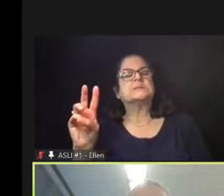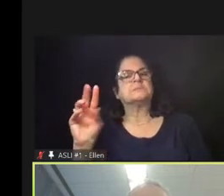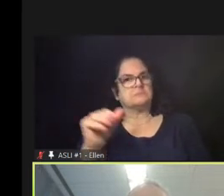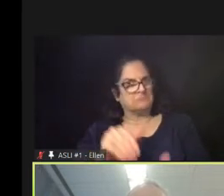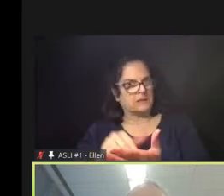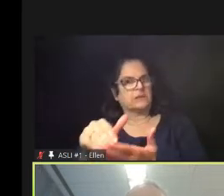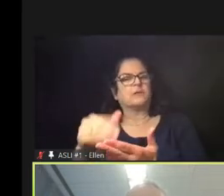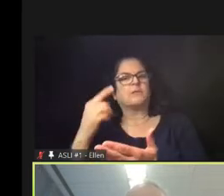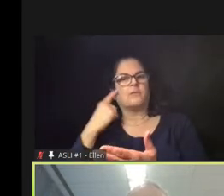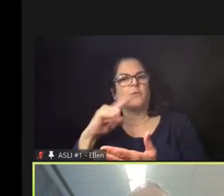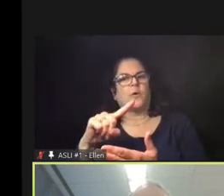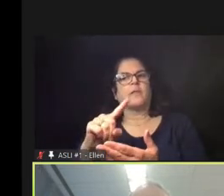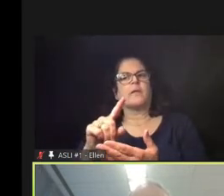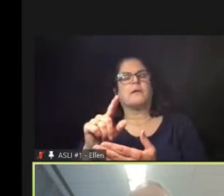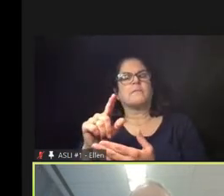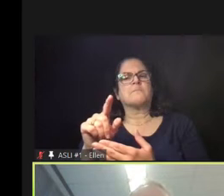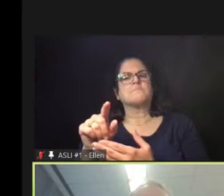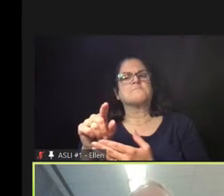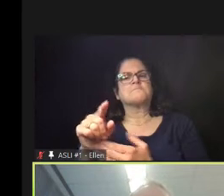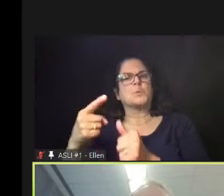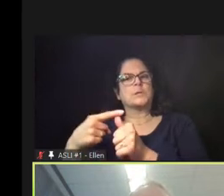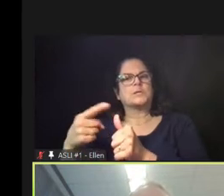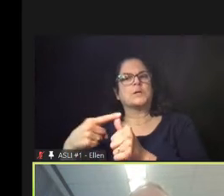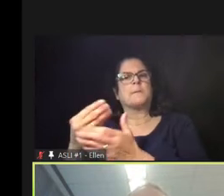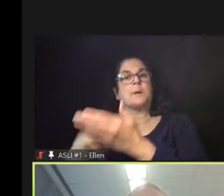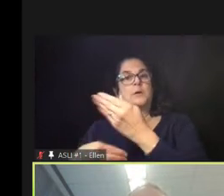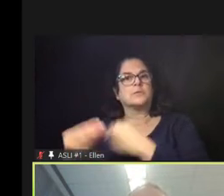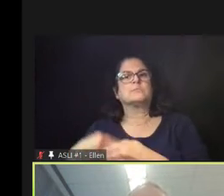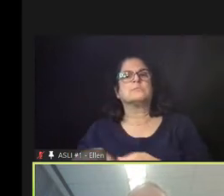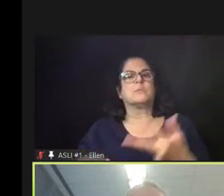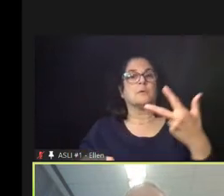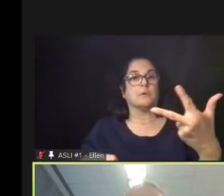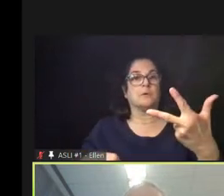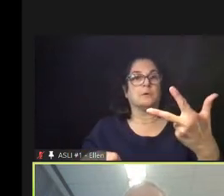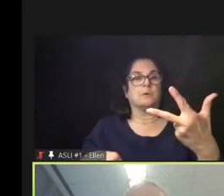So the three streams that we talked about with regard to